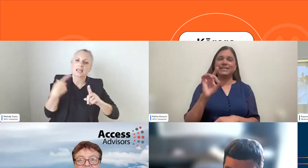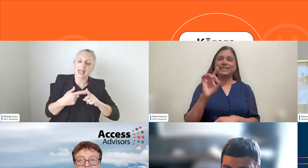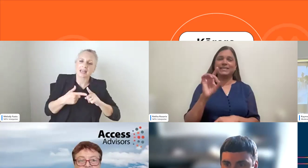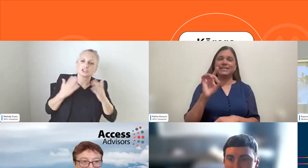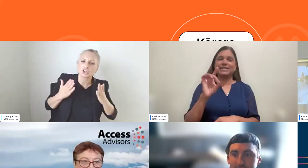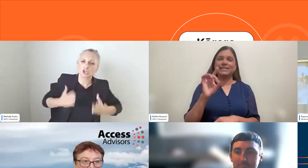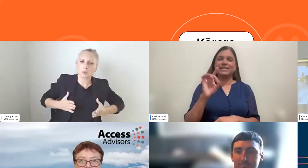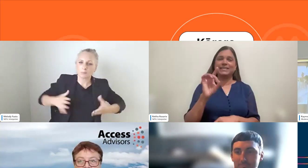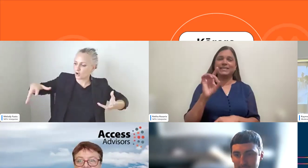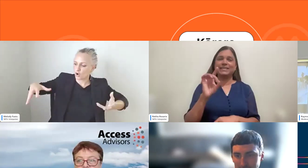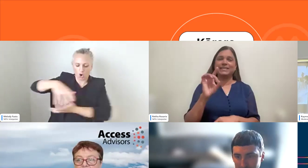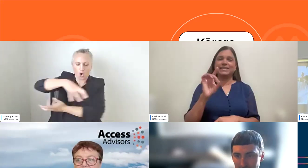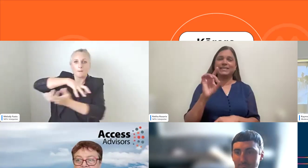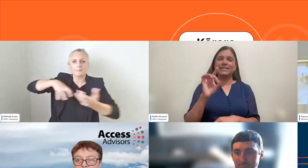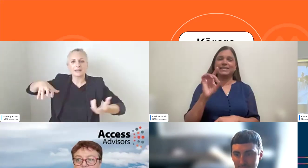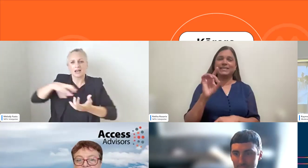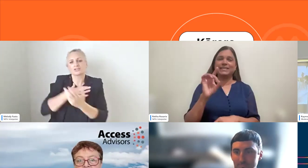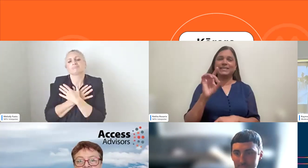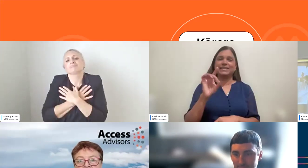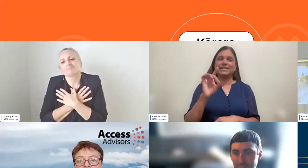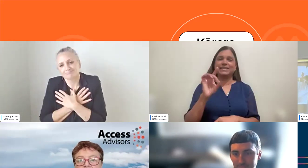humanity is where I play.